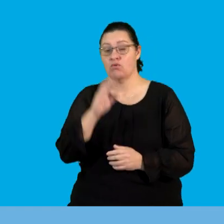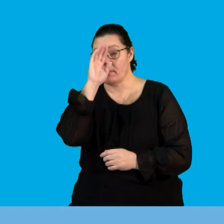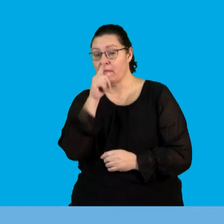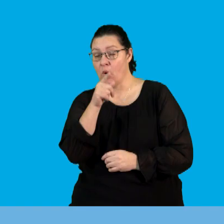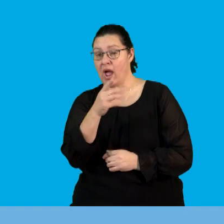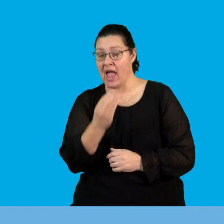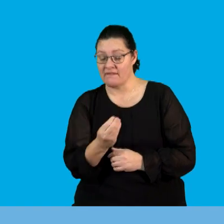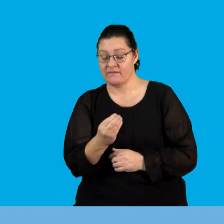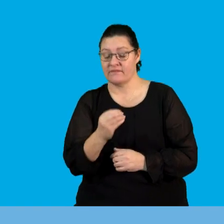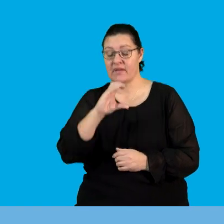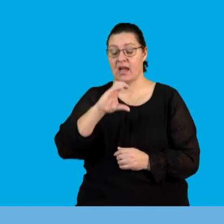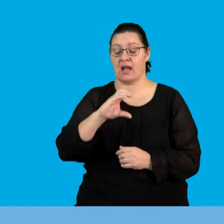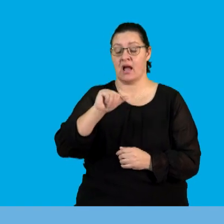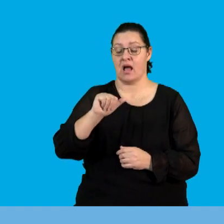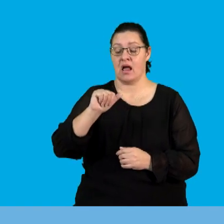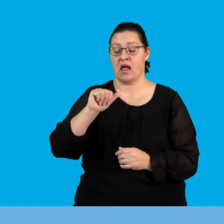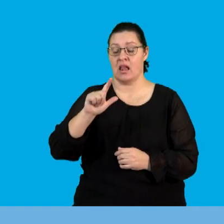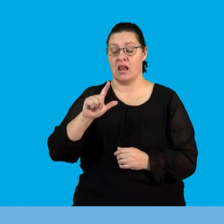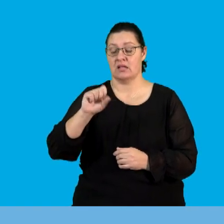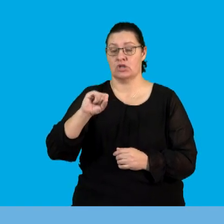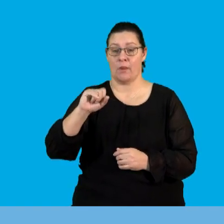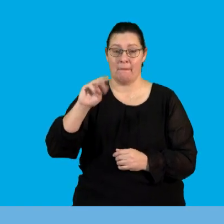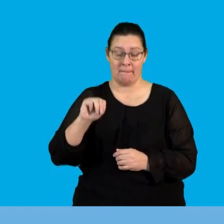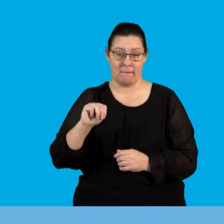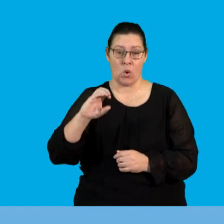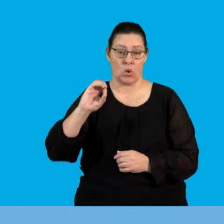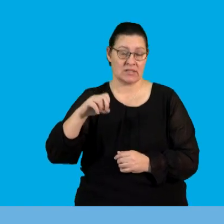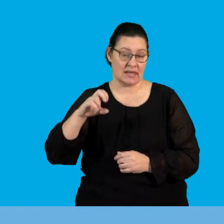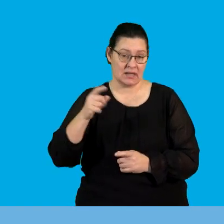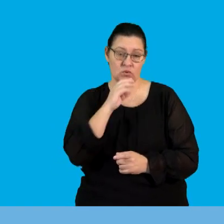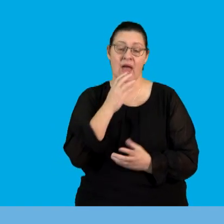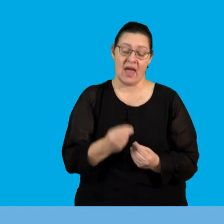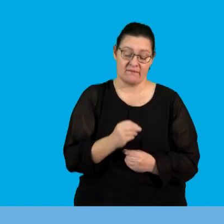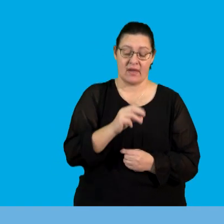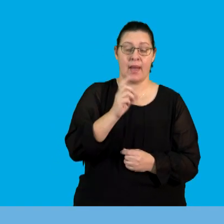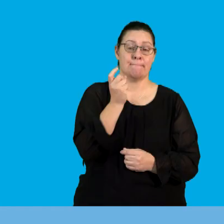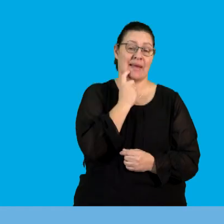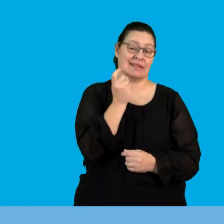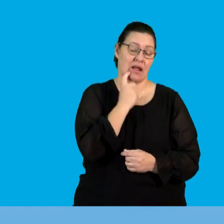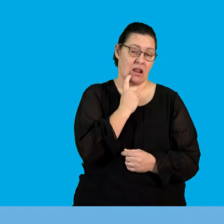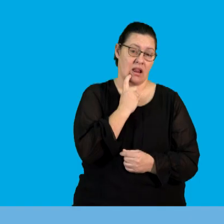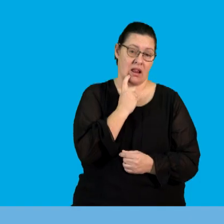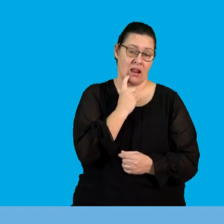plus, remember that we have a calcium oxide. Our calcium is our metal. So we have a